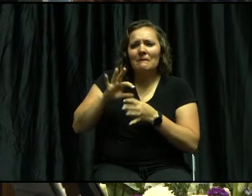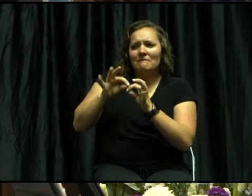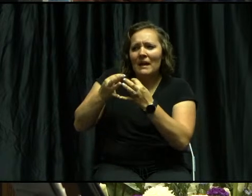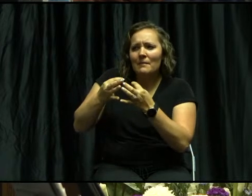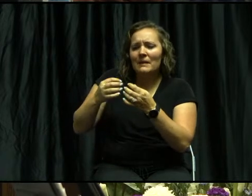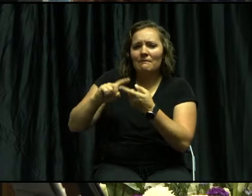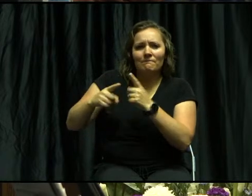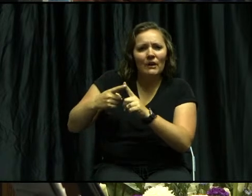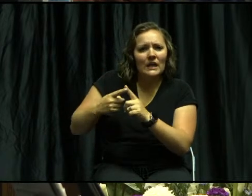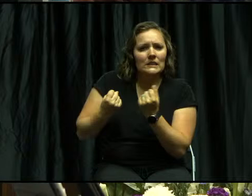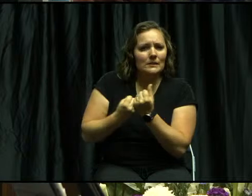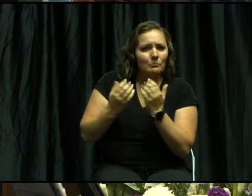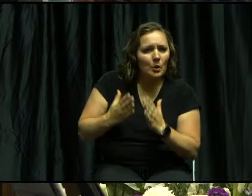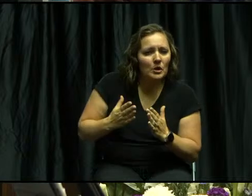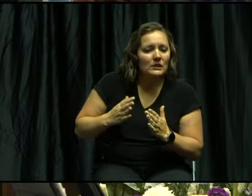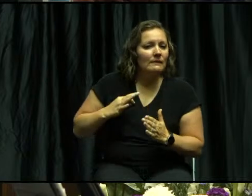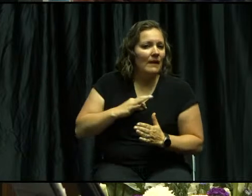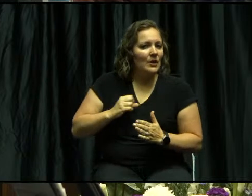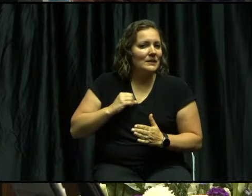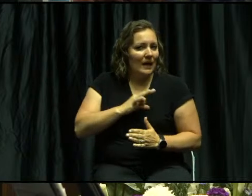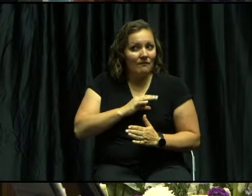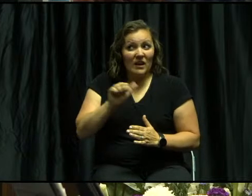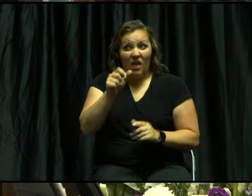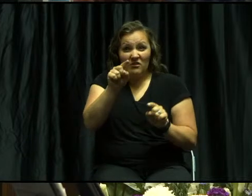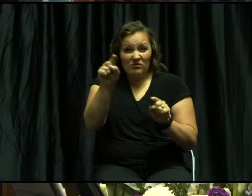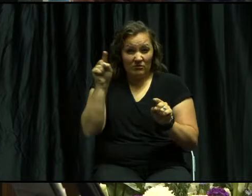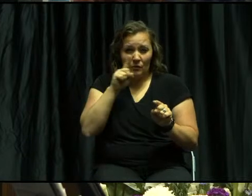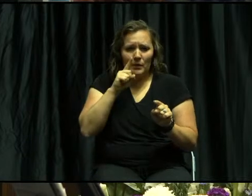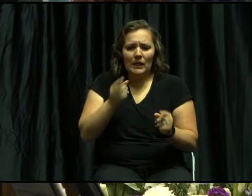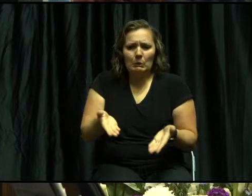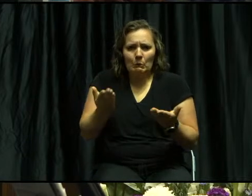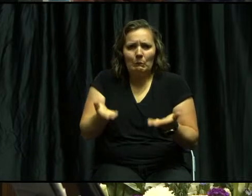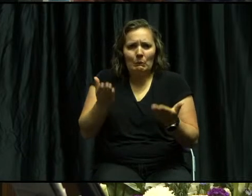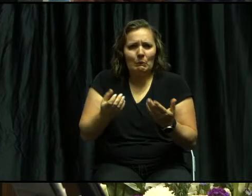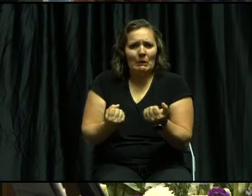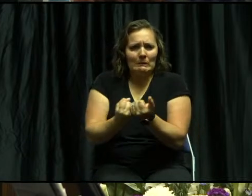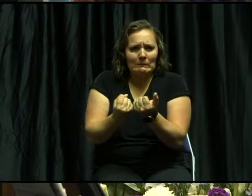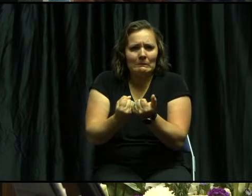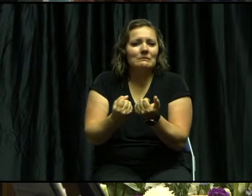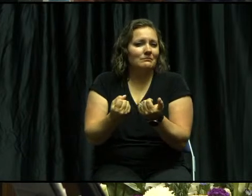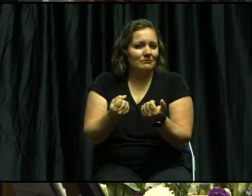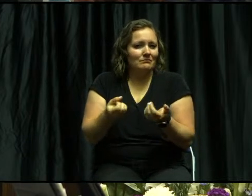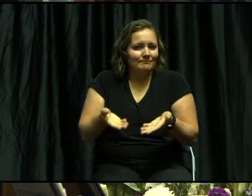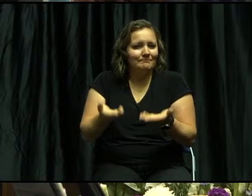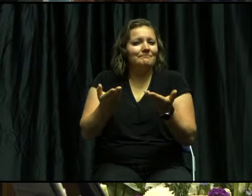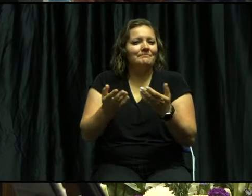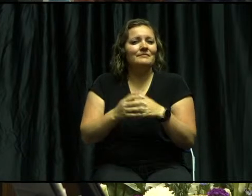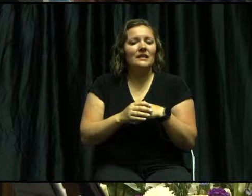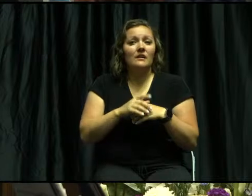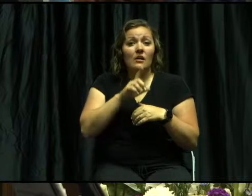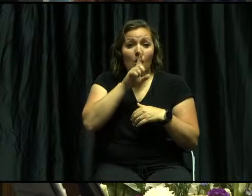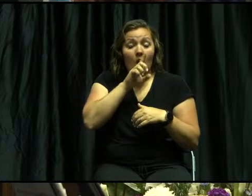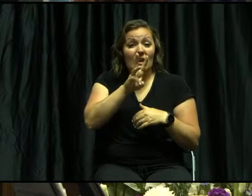supporters, faculty, and staff, and others who have boosted you on this journey. There are